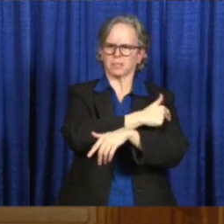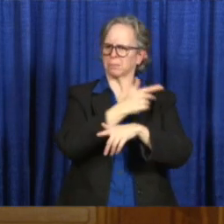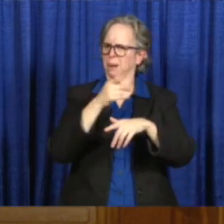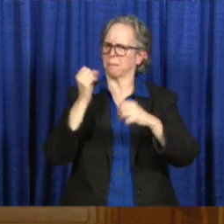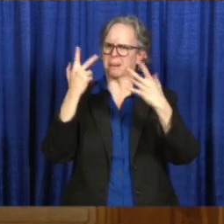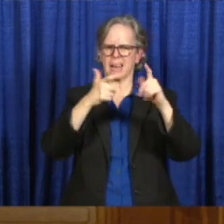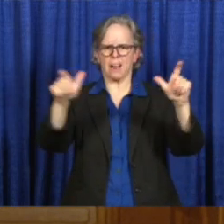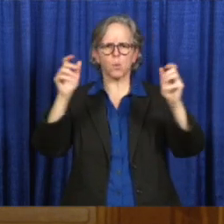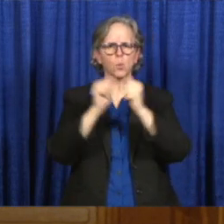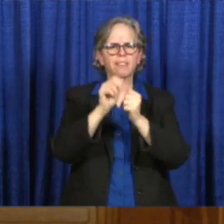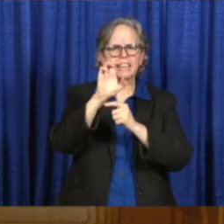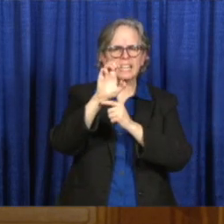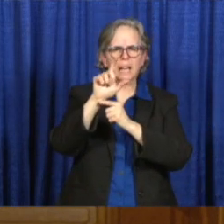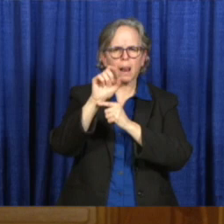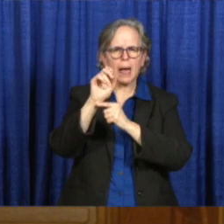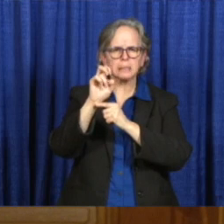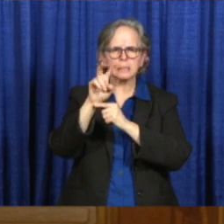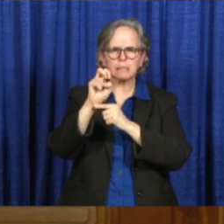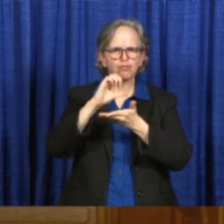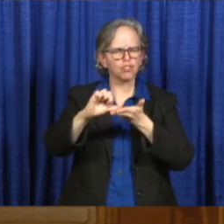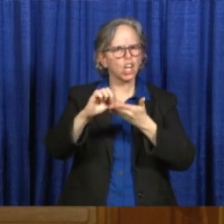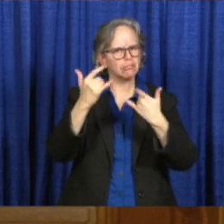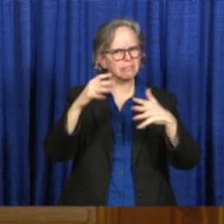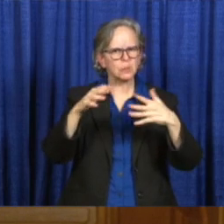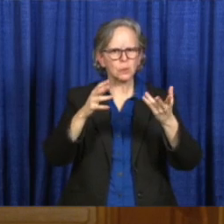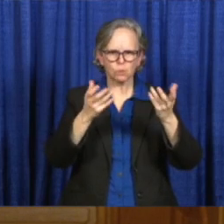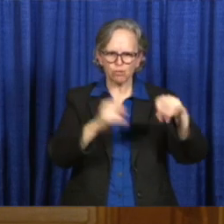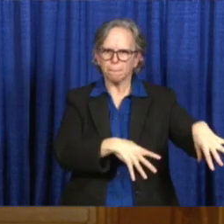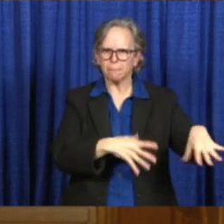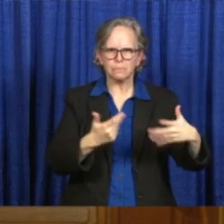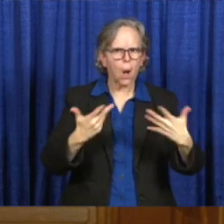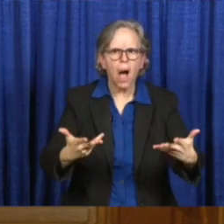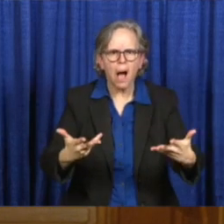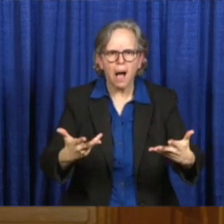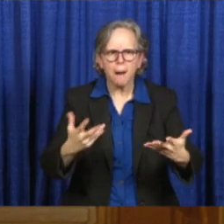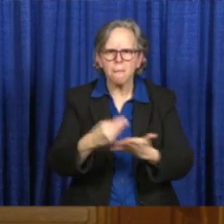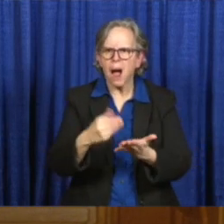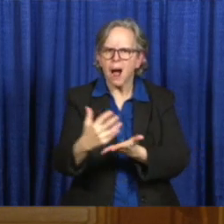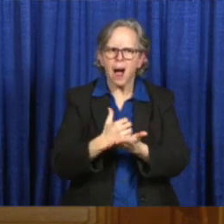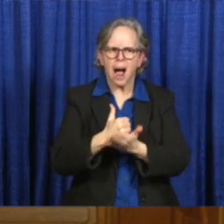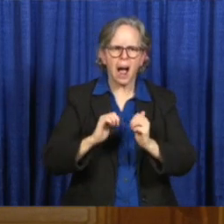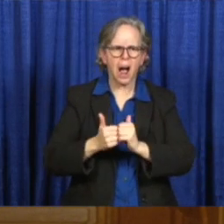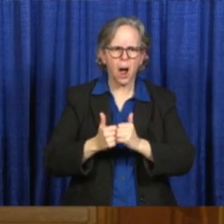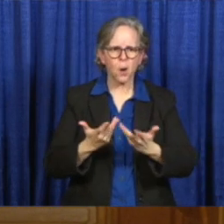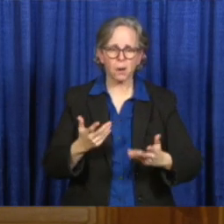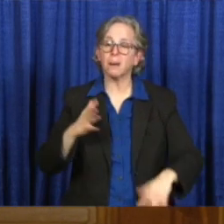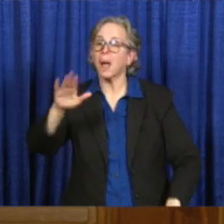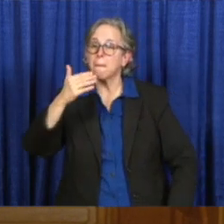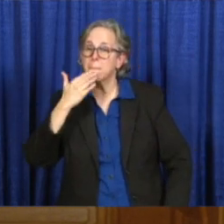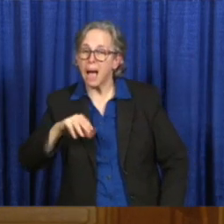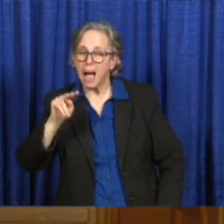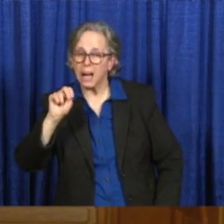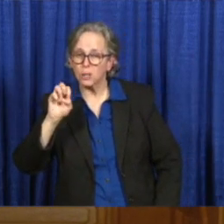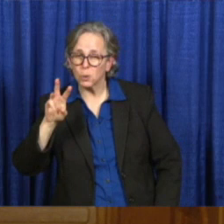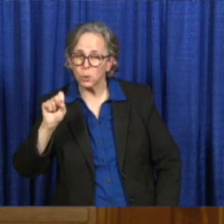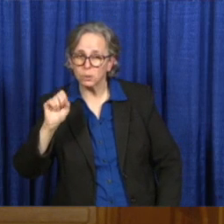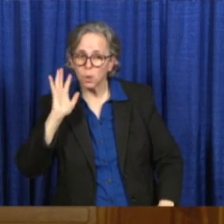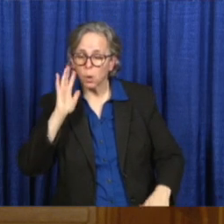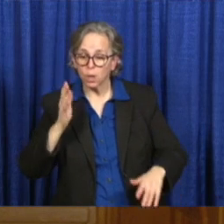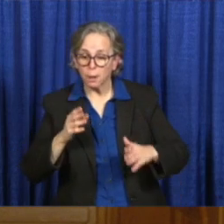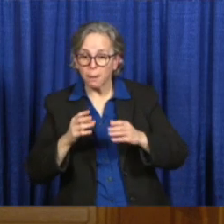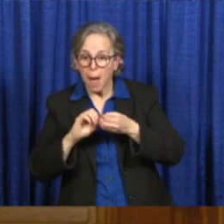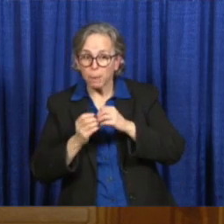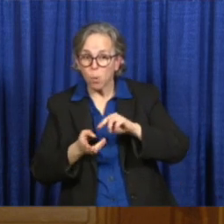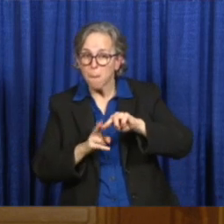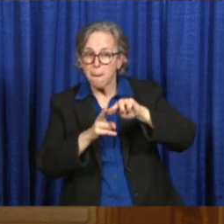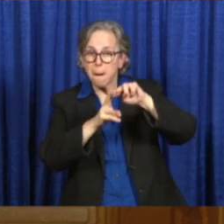bad news is that what's going to happen is there will be a surge, and certainly those hospitals are going to fill up if what